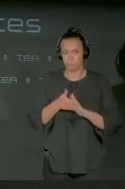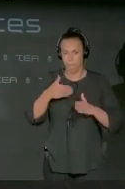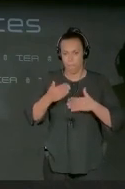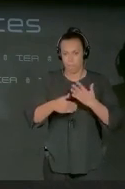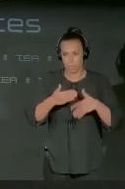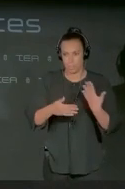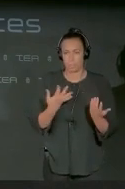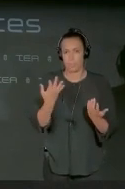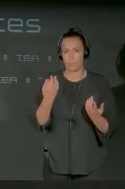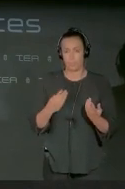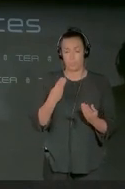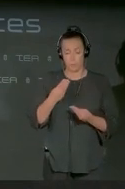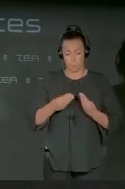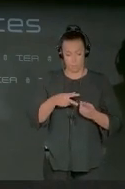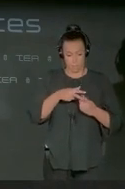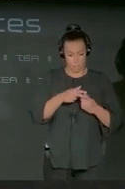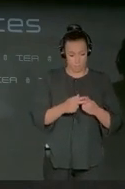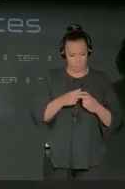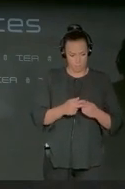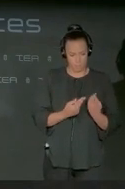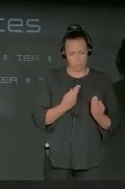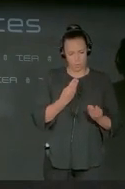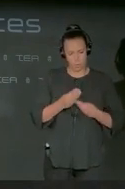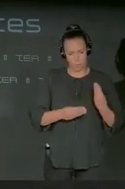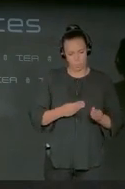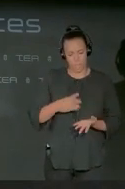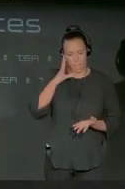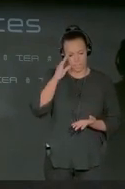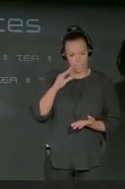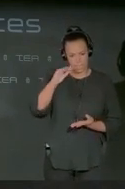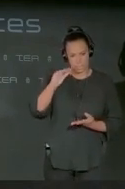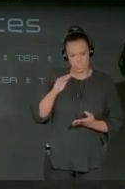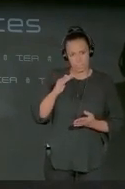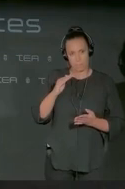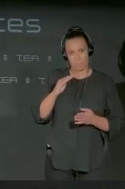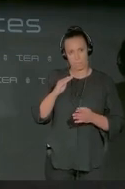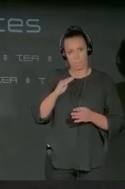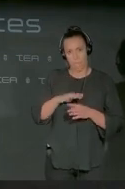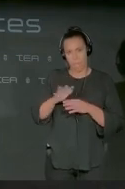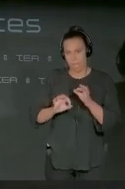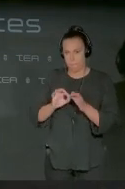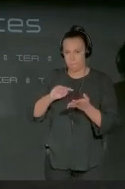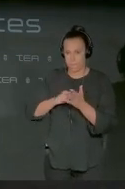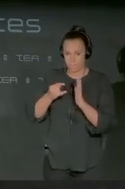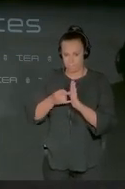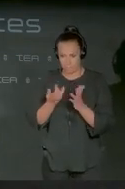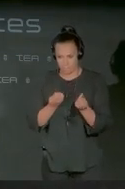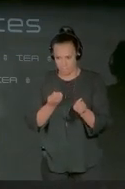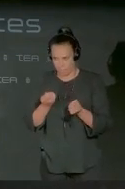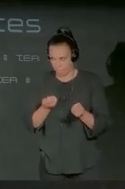ready to have this dialogue about how best to have added value at European level.